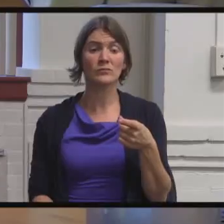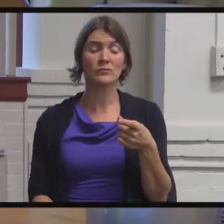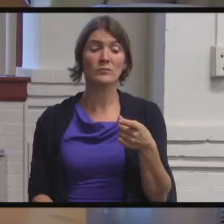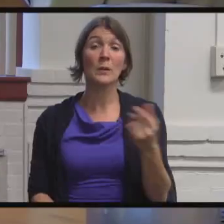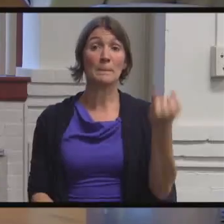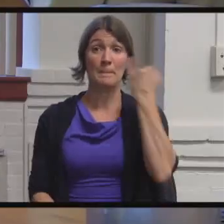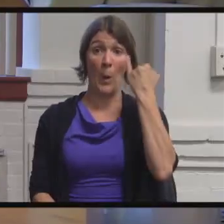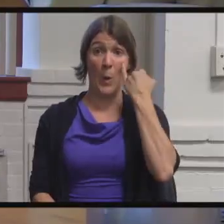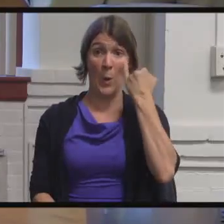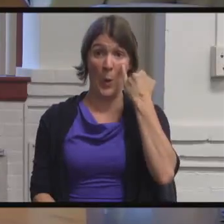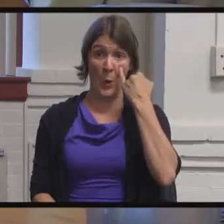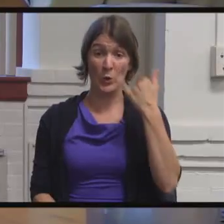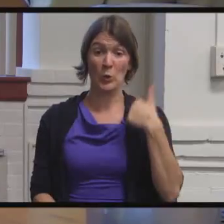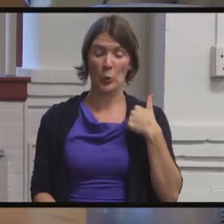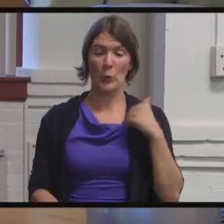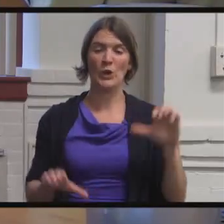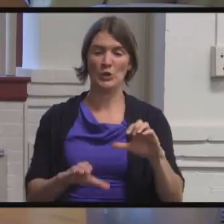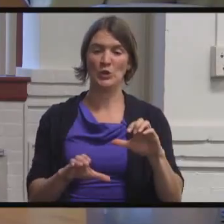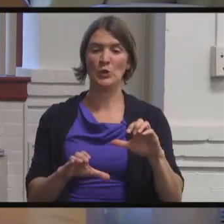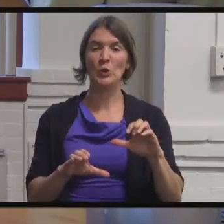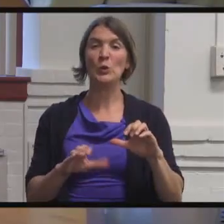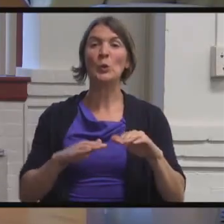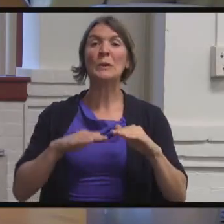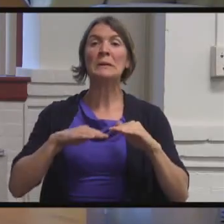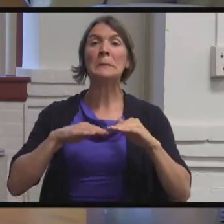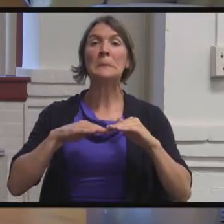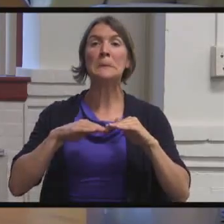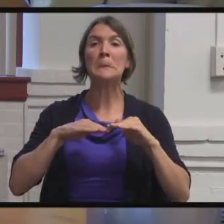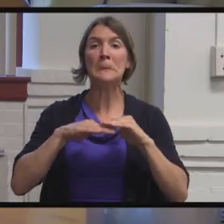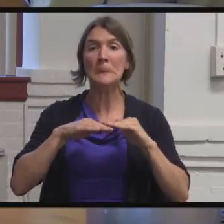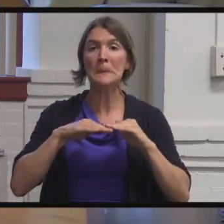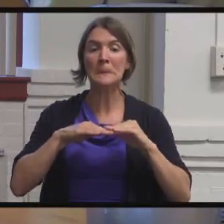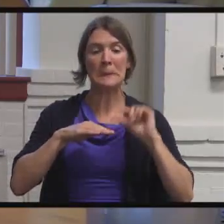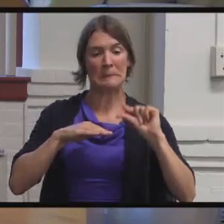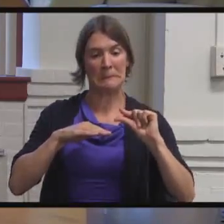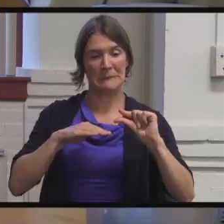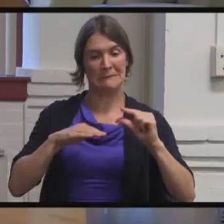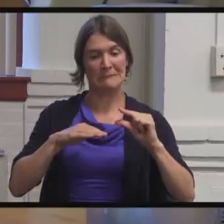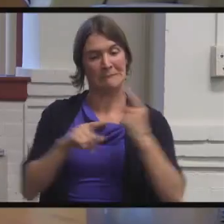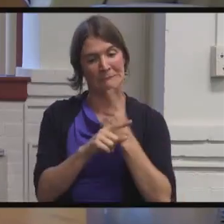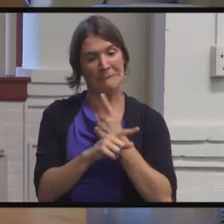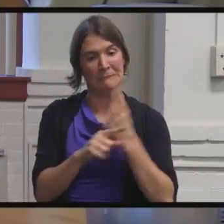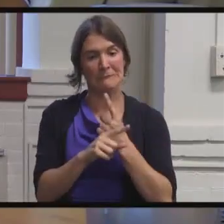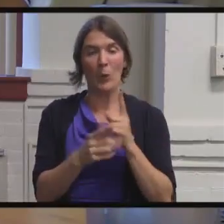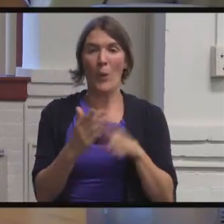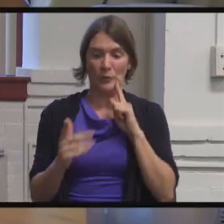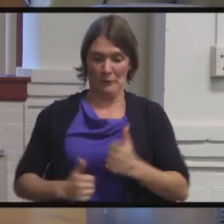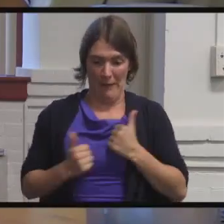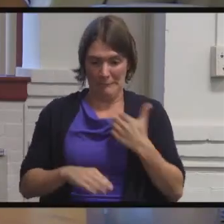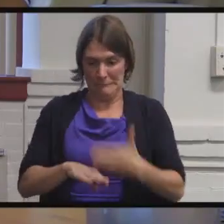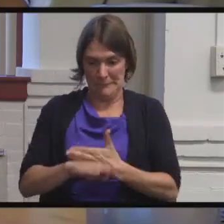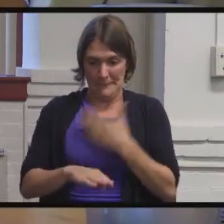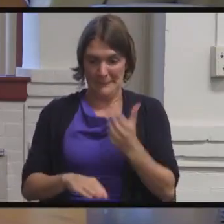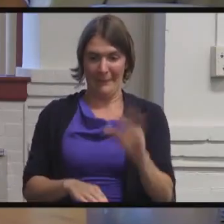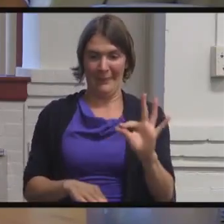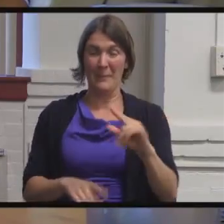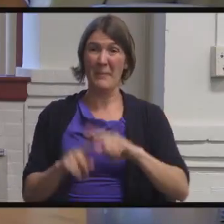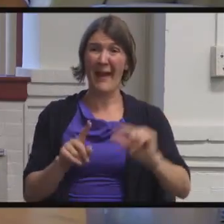even if we were to do only basic life safety improvements at the current facilities, it would still probably cost us